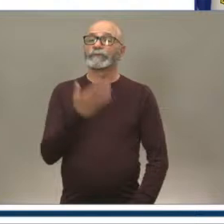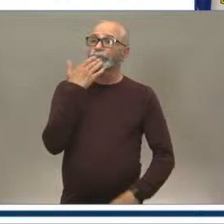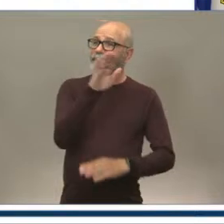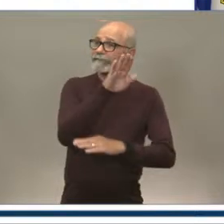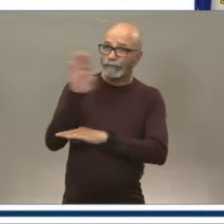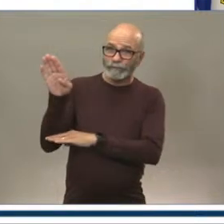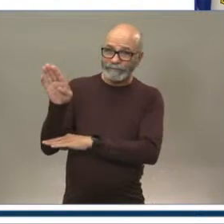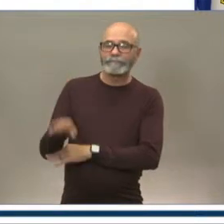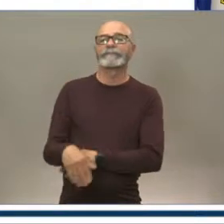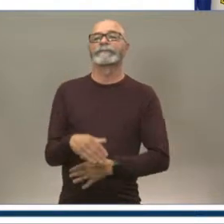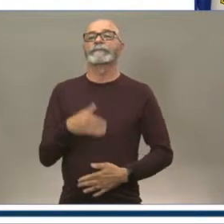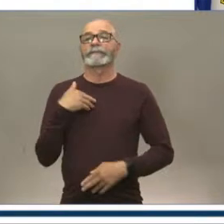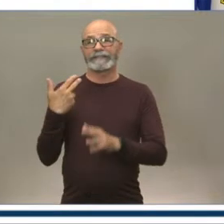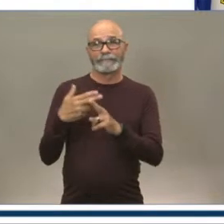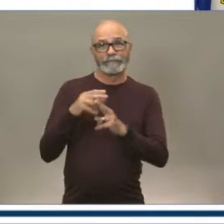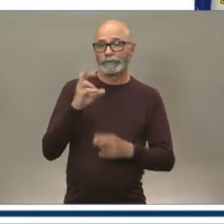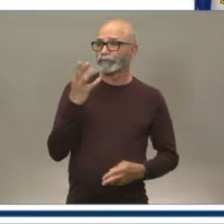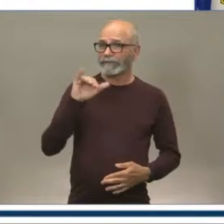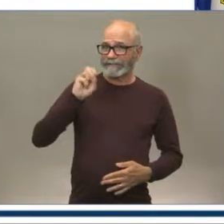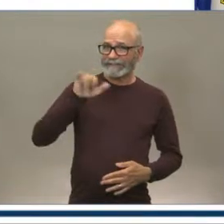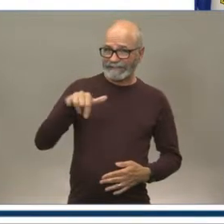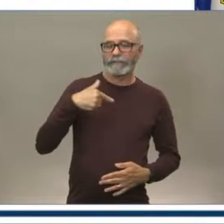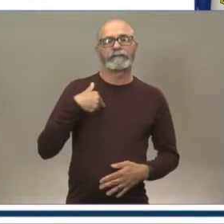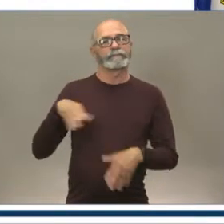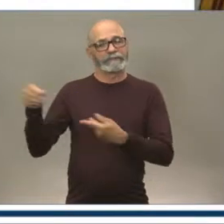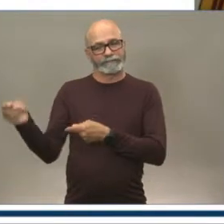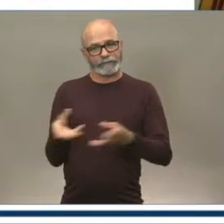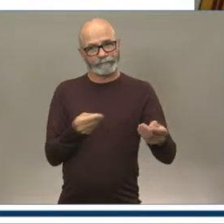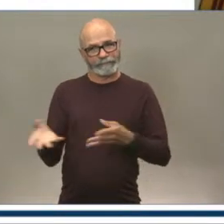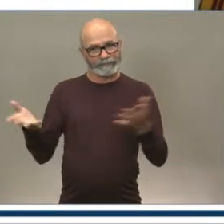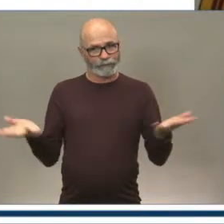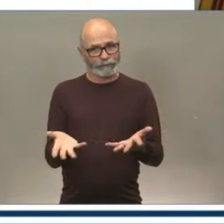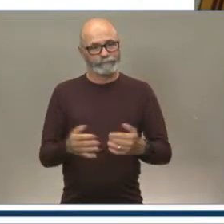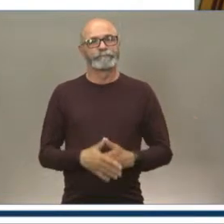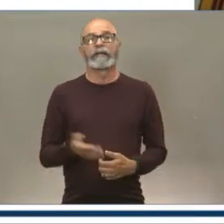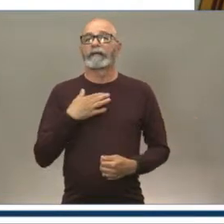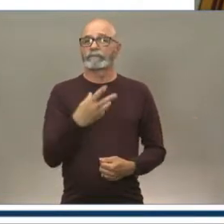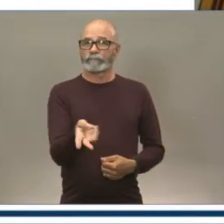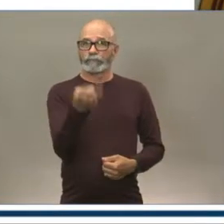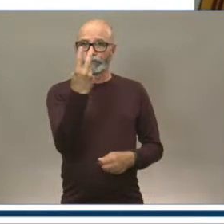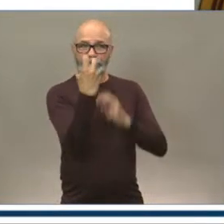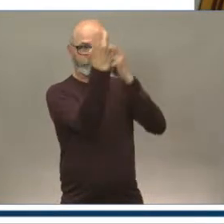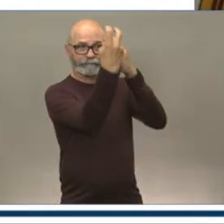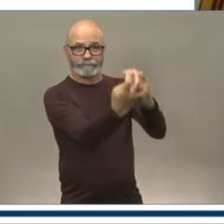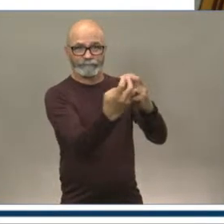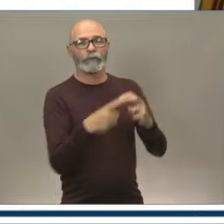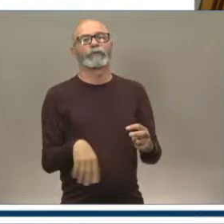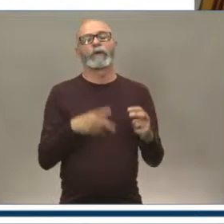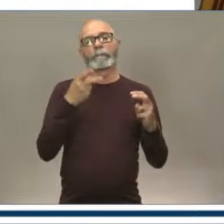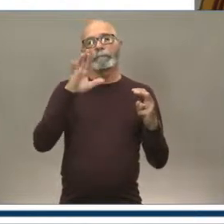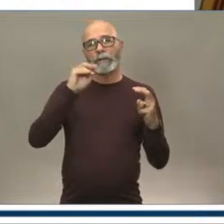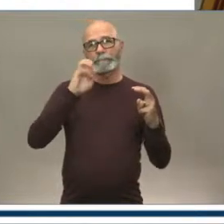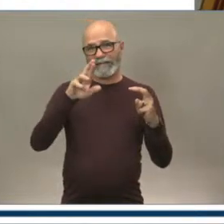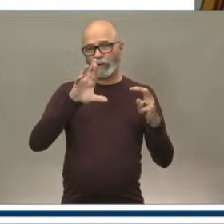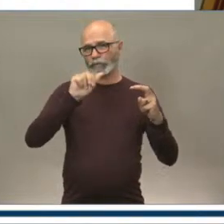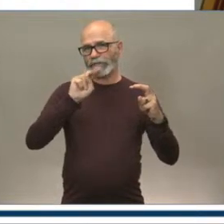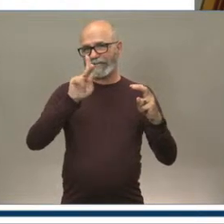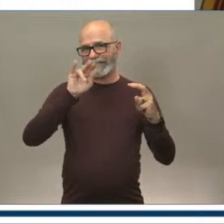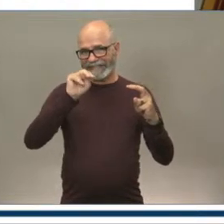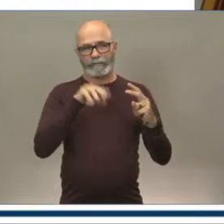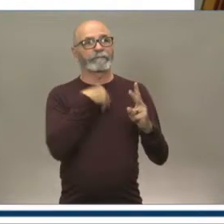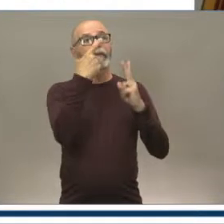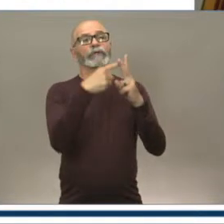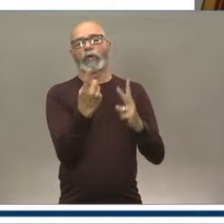Good afternoon, everyone. My name is Christy Matheson, and I'll be your moderator for today's press briefing. Before we begin, I'd like to introduce the Premier of Nova Scotia, the Honourable Ian